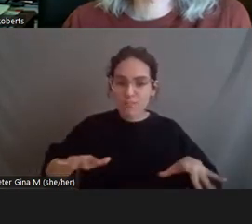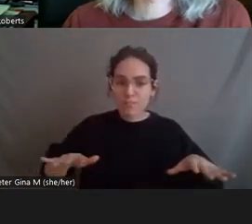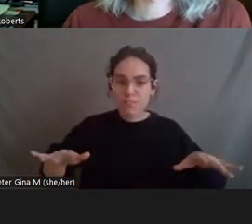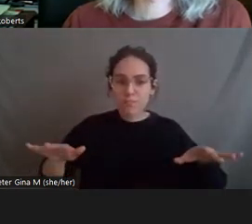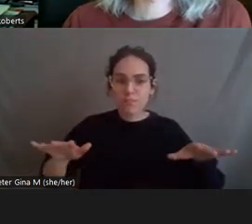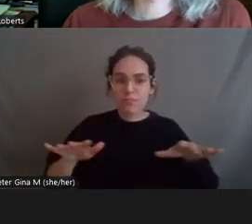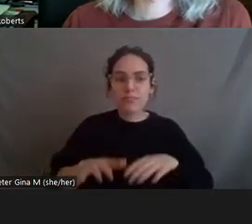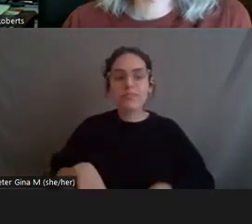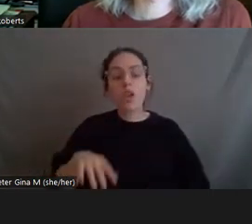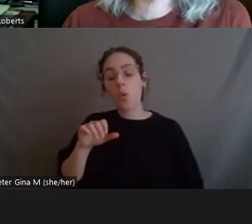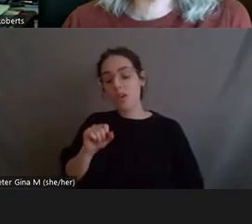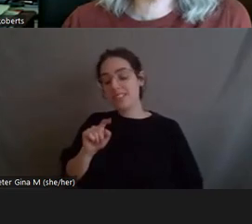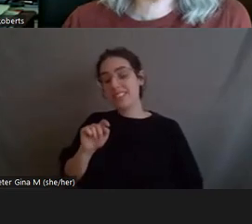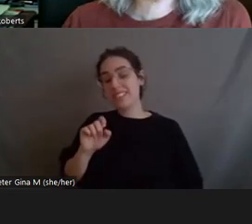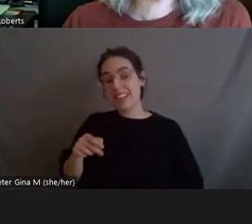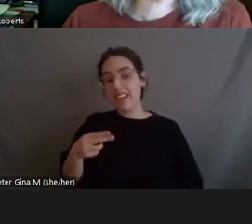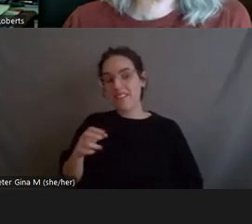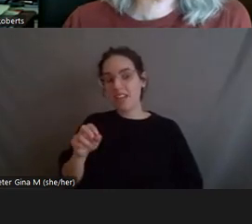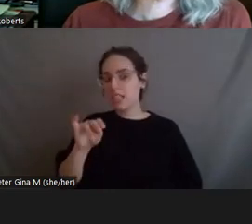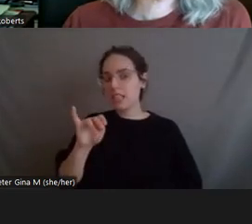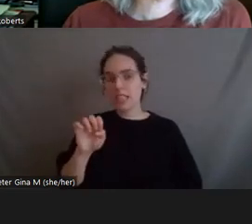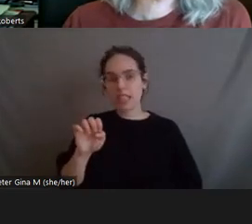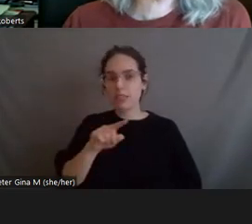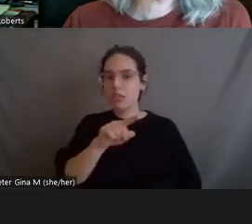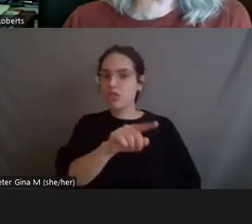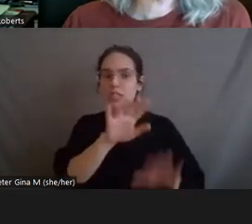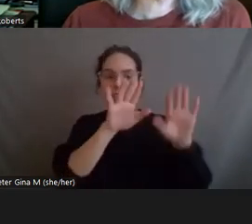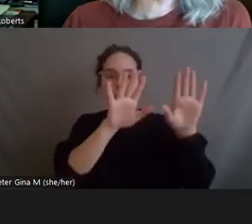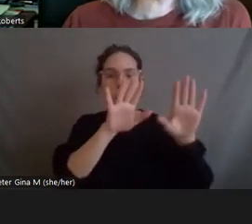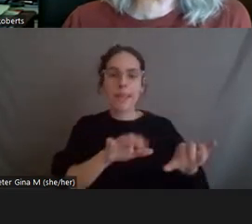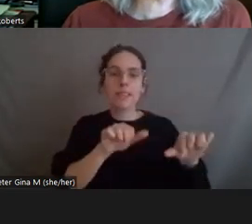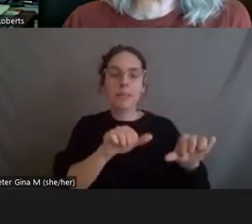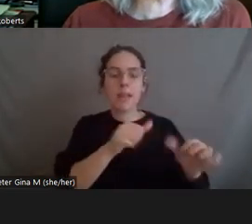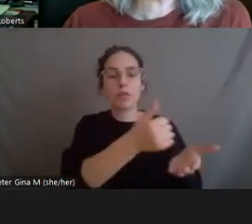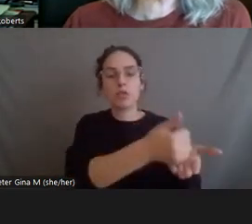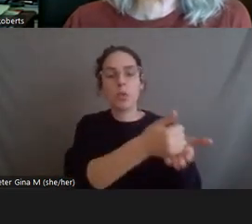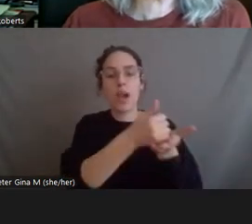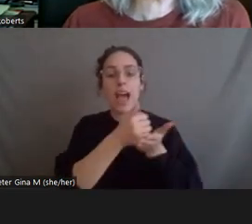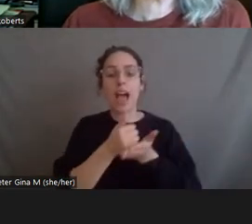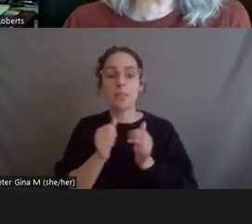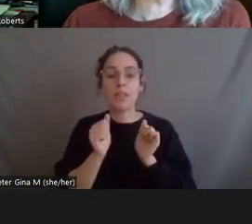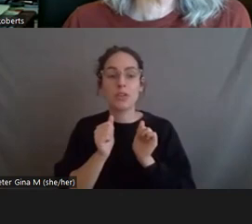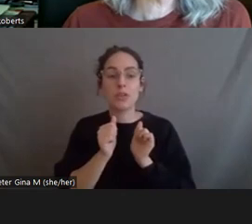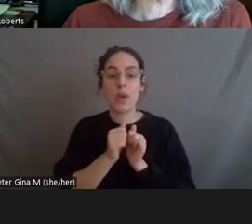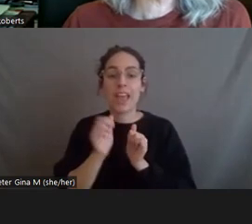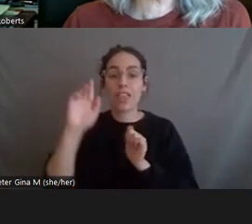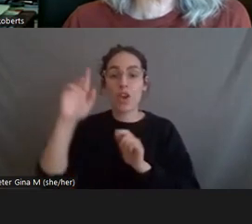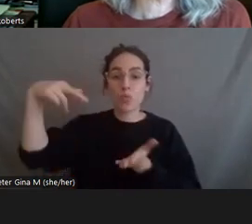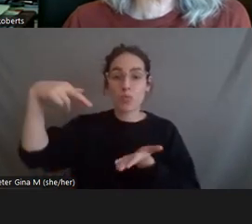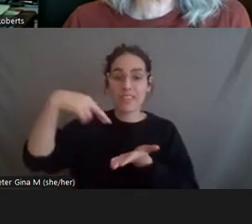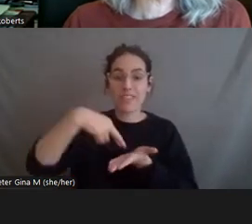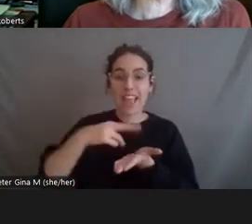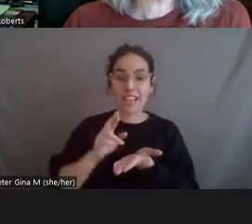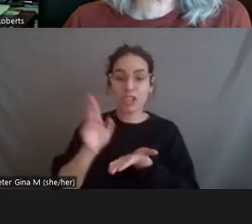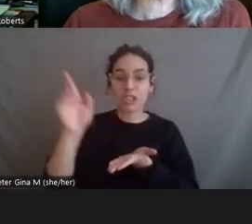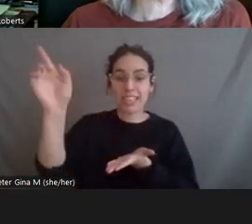Stephanie is wonderful in helping me with reflections. I've